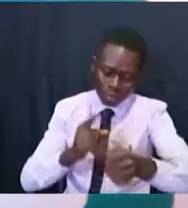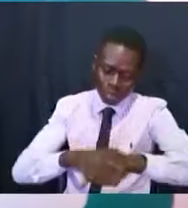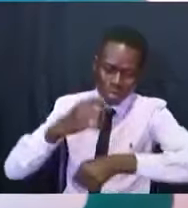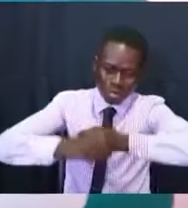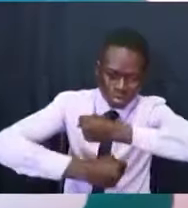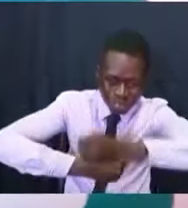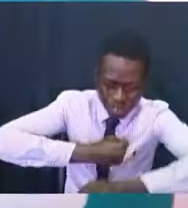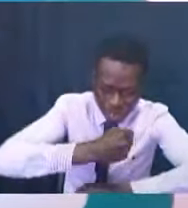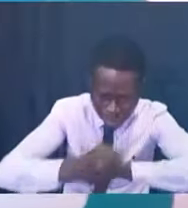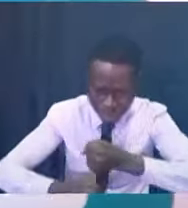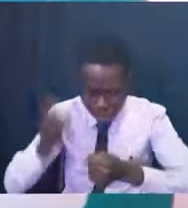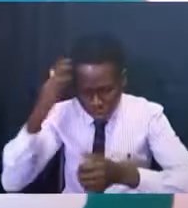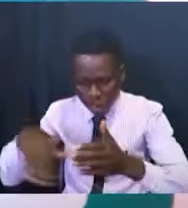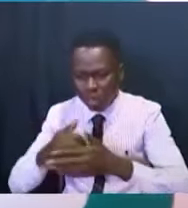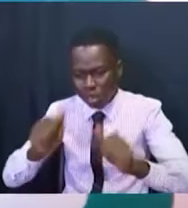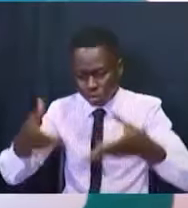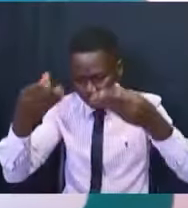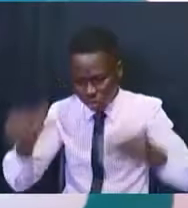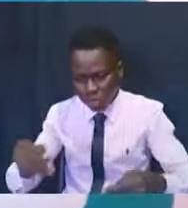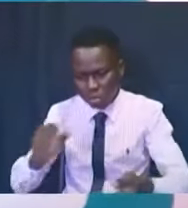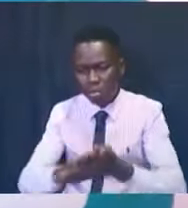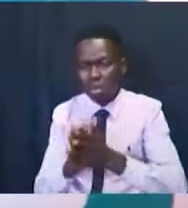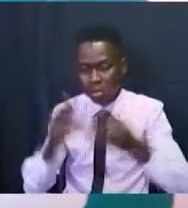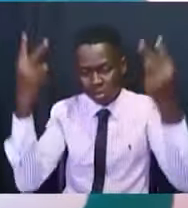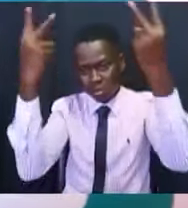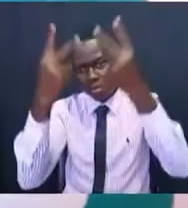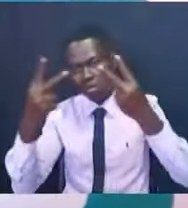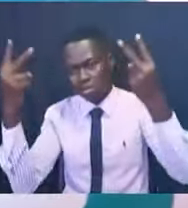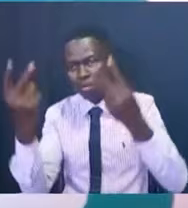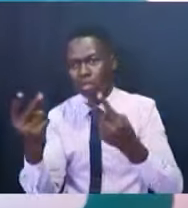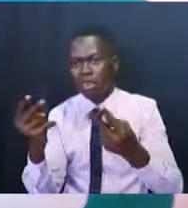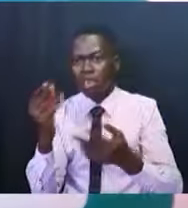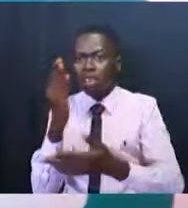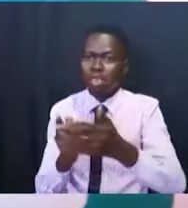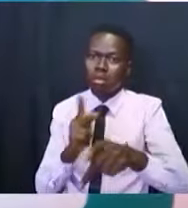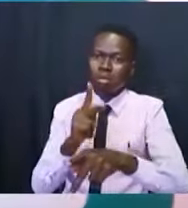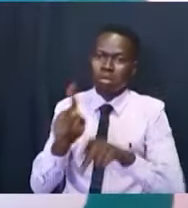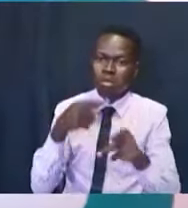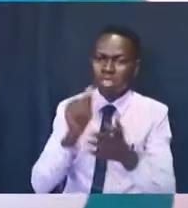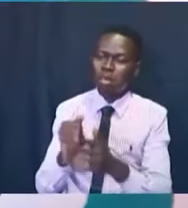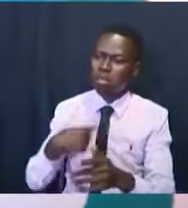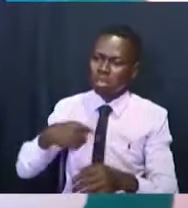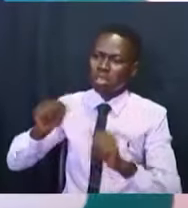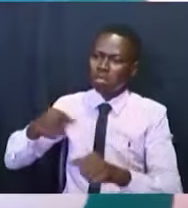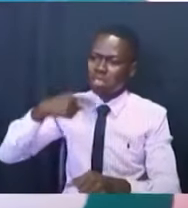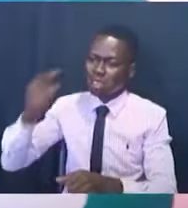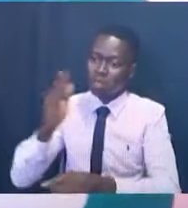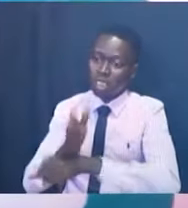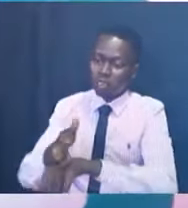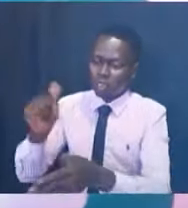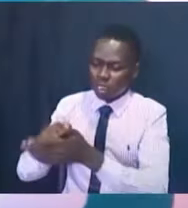how to come out victoriously. Many people just make some pledges and resolutions that you see after